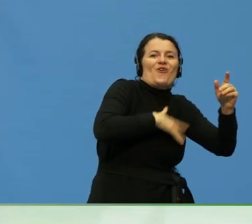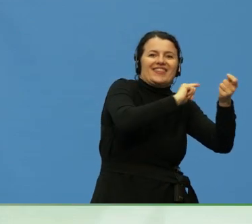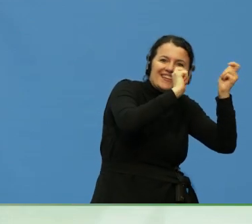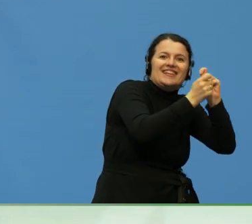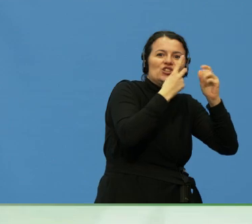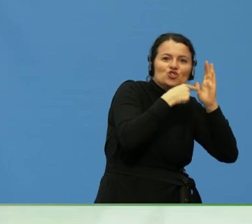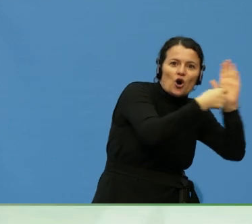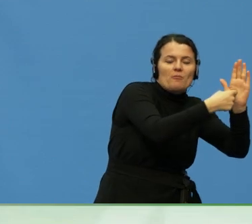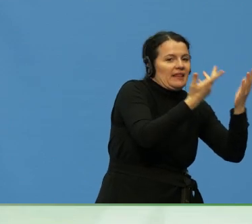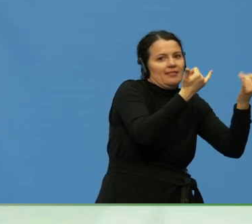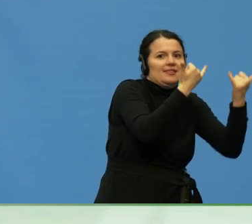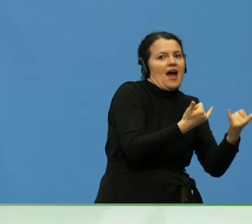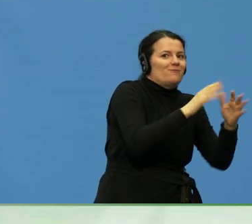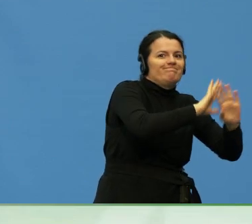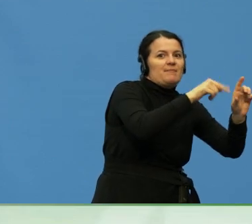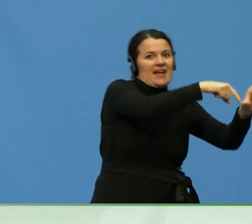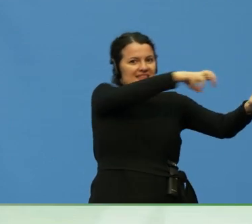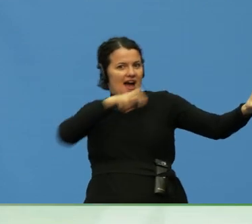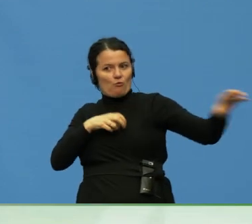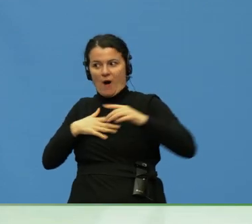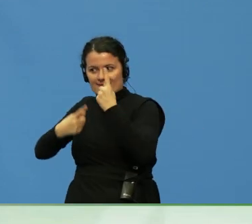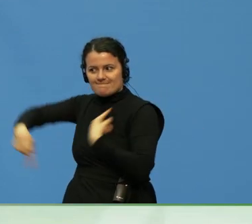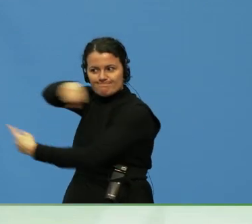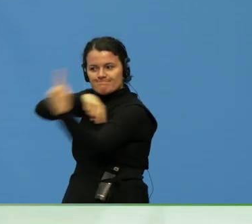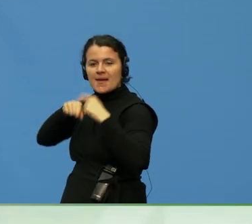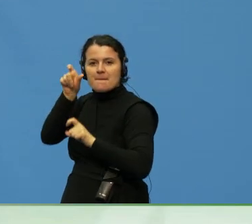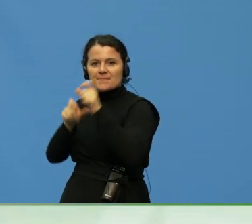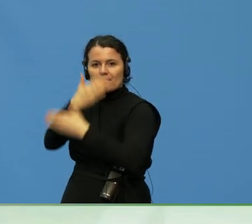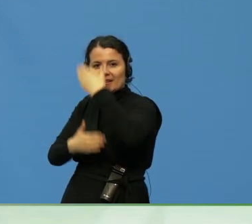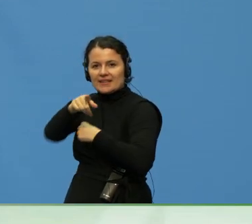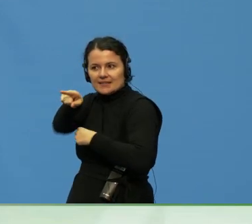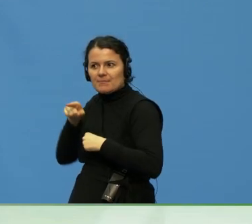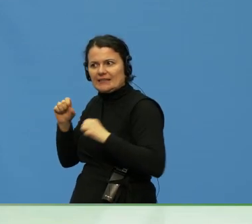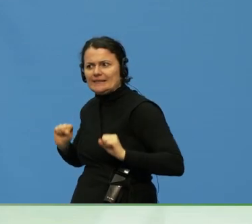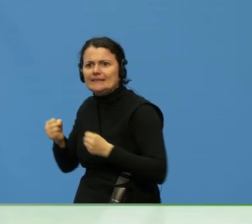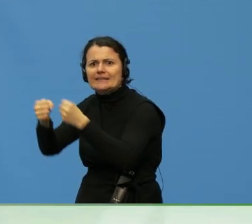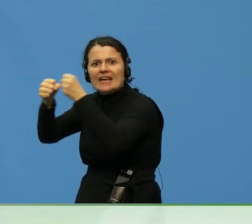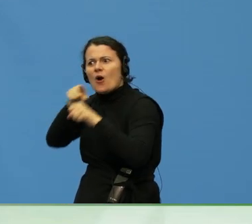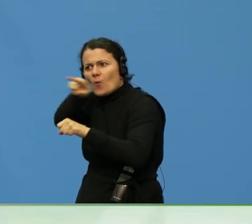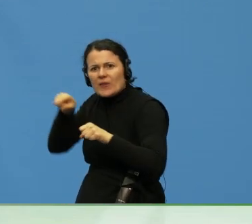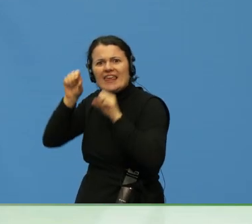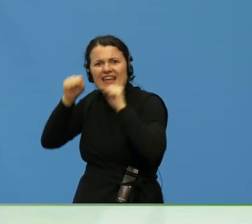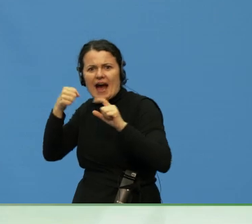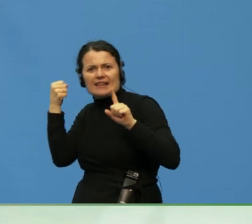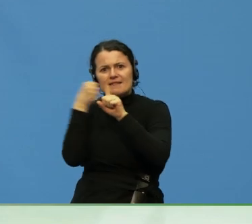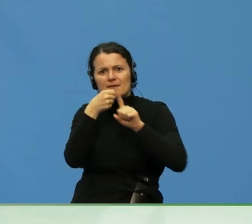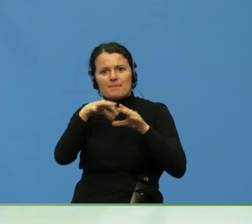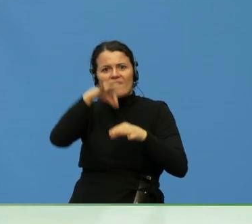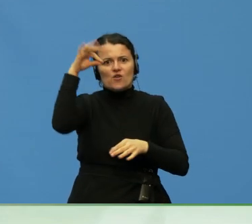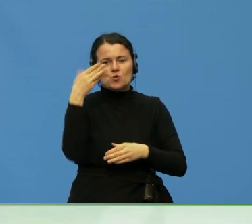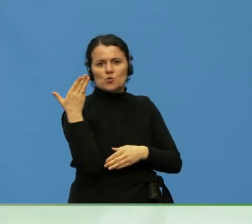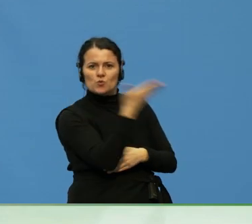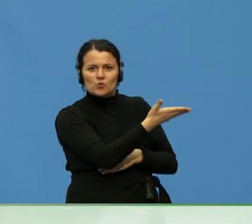ideas about this, to really mobilize politically the disability community. Again, kind of like we did around the ACA,